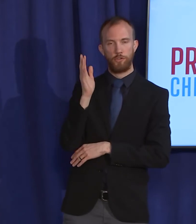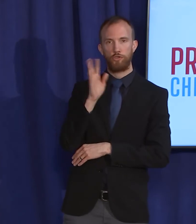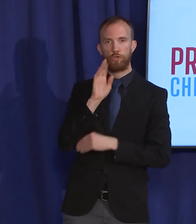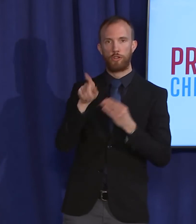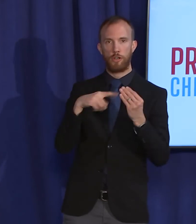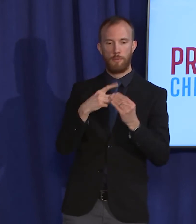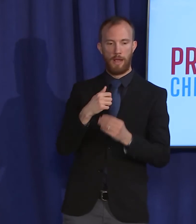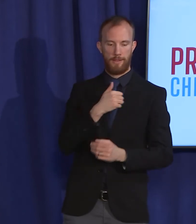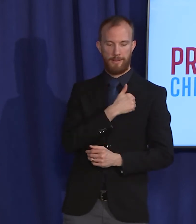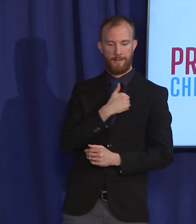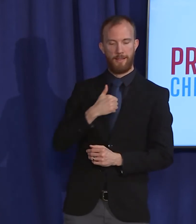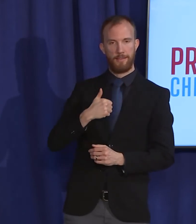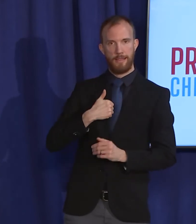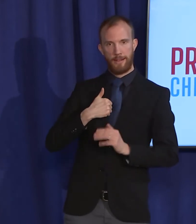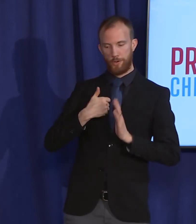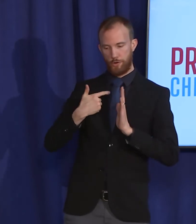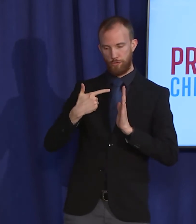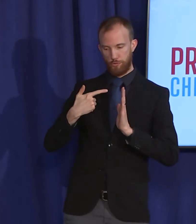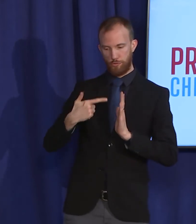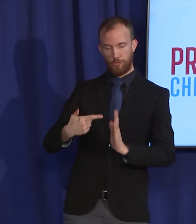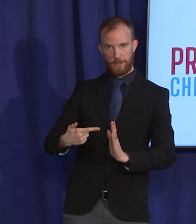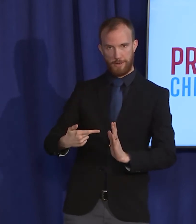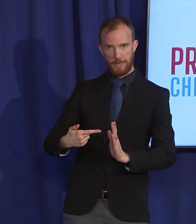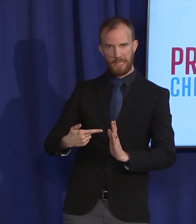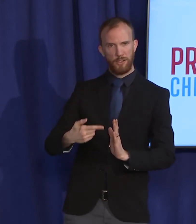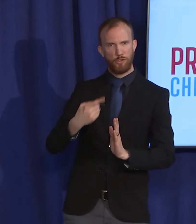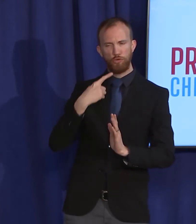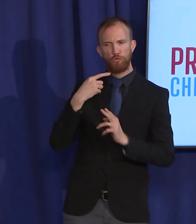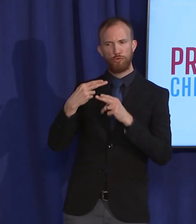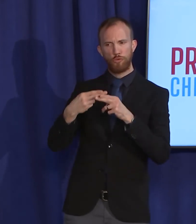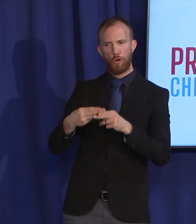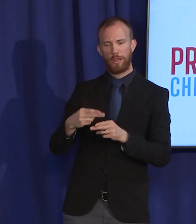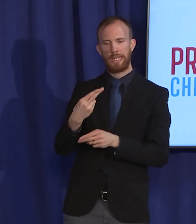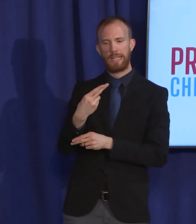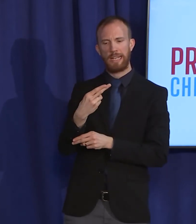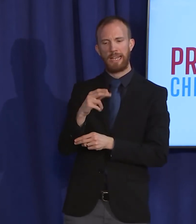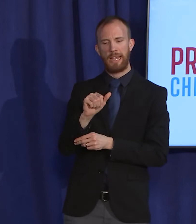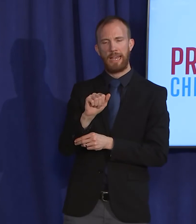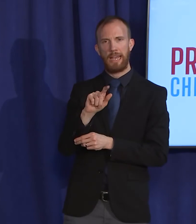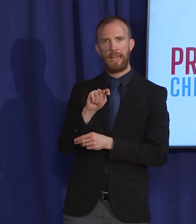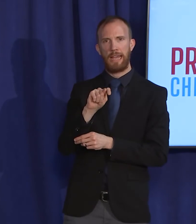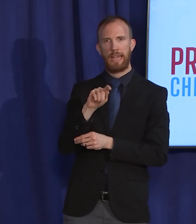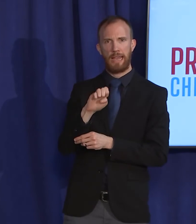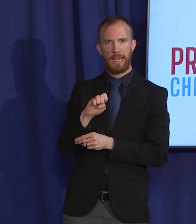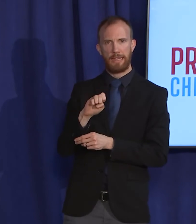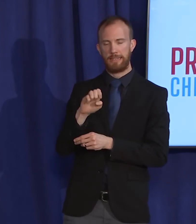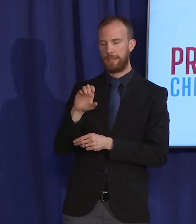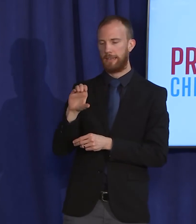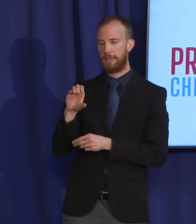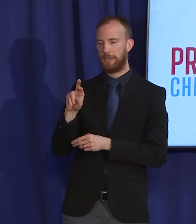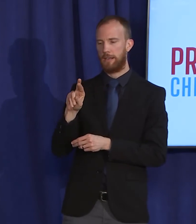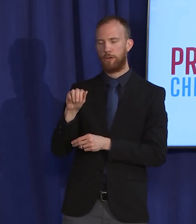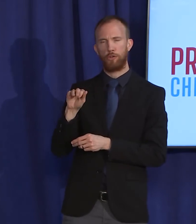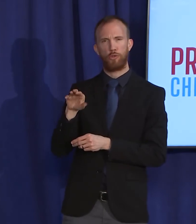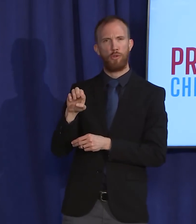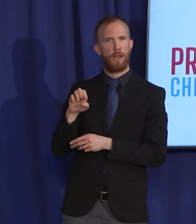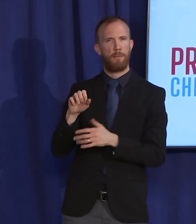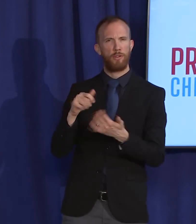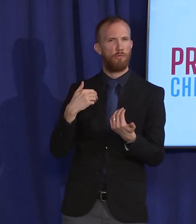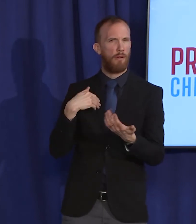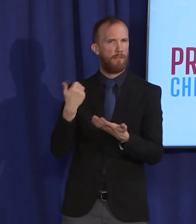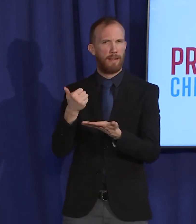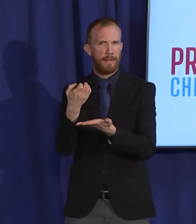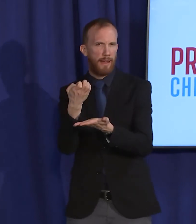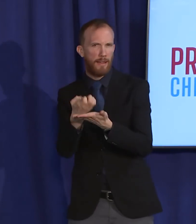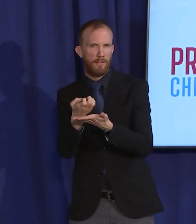like a hate crime. So do you have any evidence, or why you think that is a hate crime? Look, I think the fact that